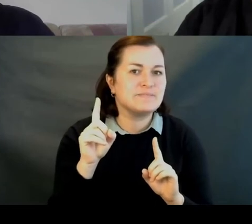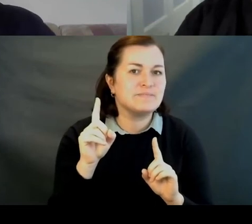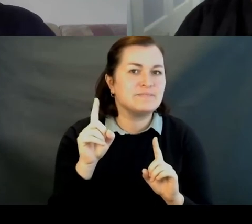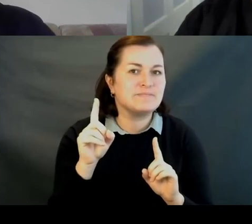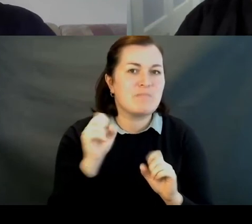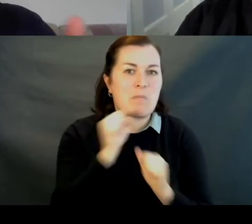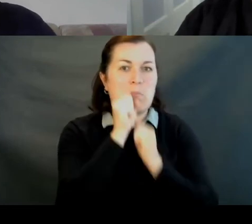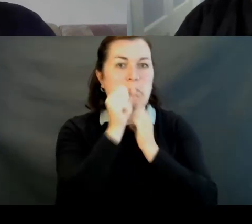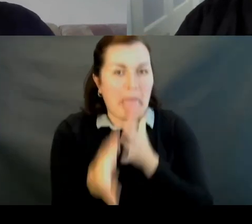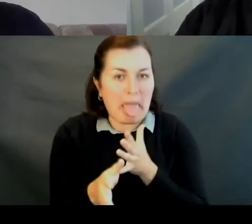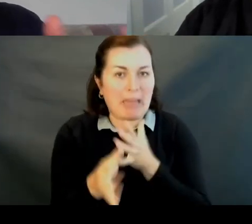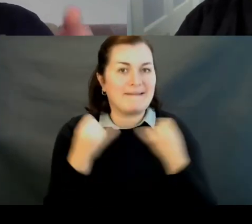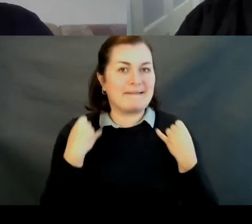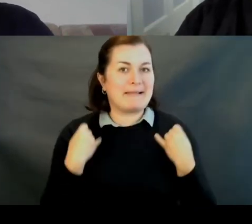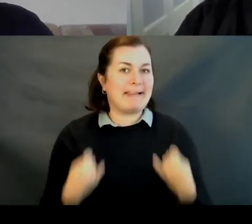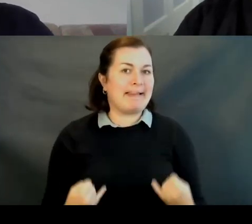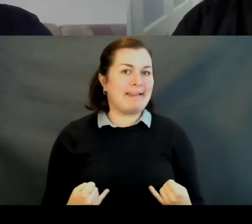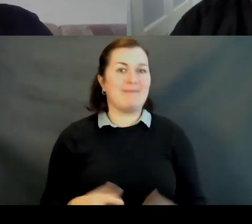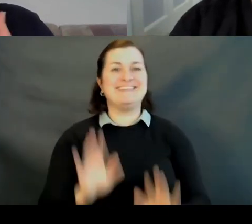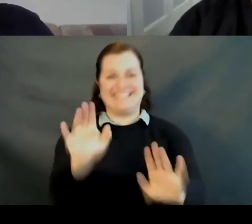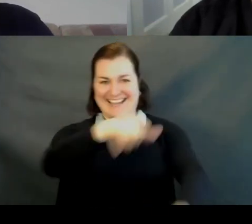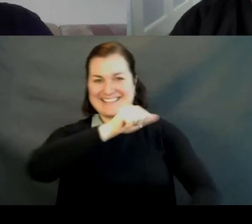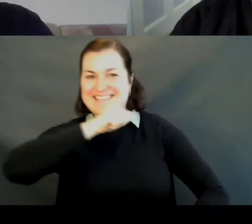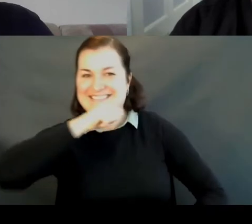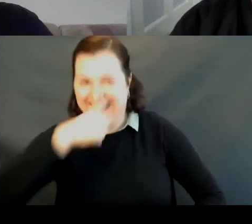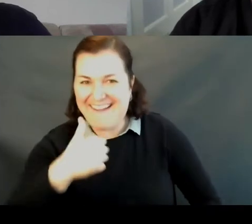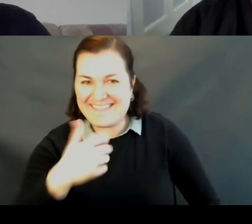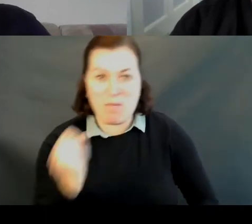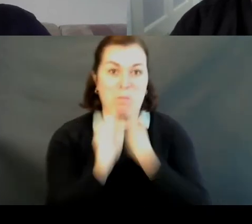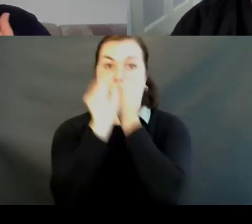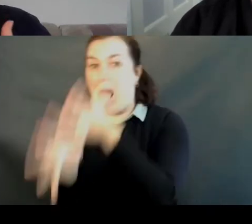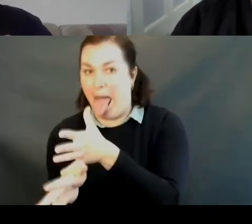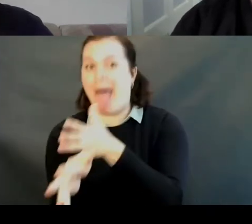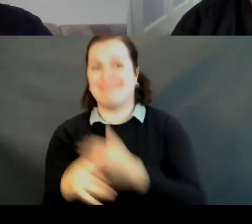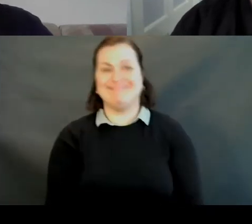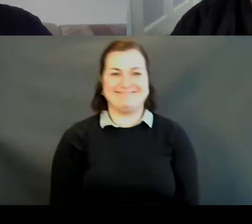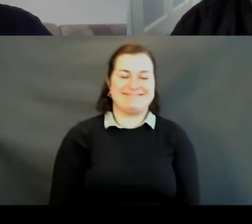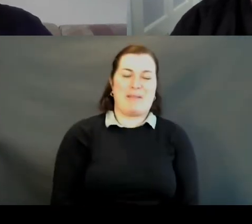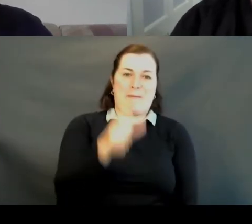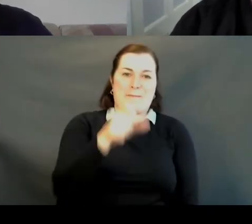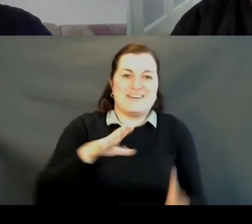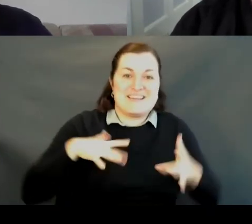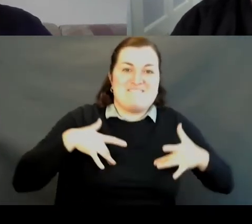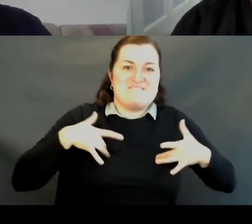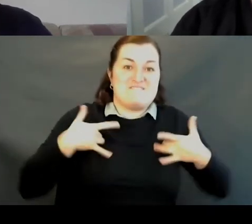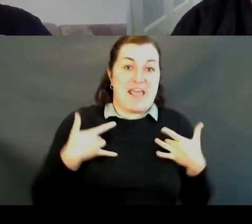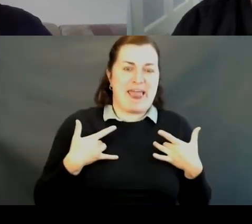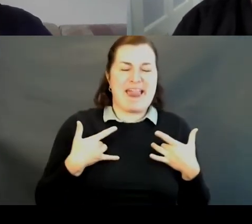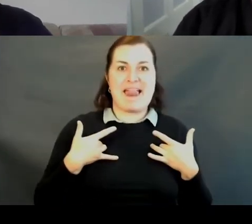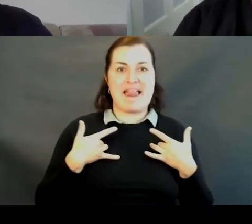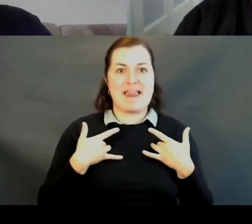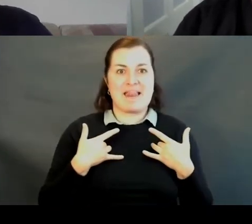Sickness. Sickness. Nice one. Yes, that's what we want. Somebody throwing up. Yes. Somebody feeling sick. They can. People say that they